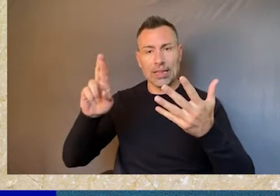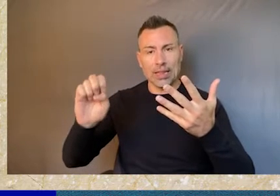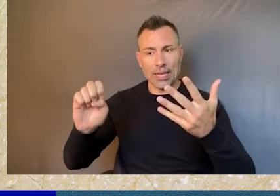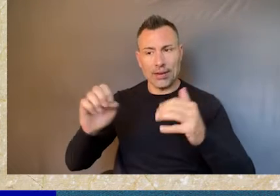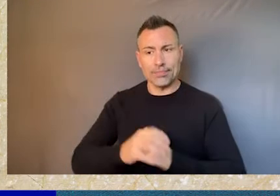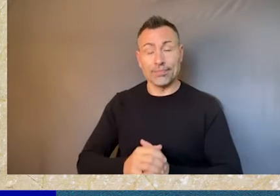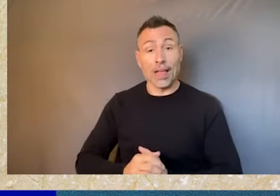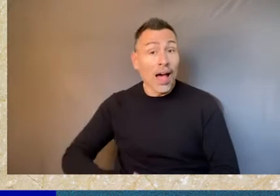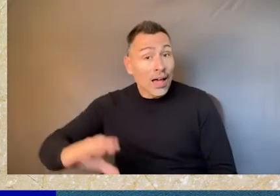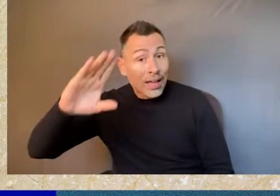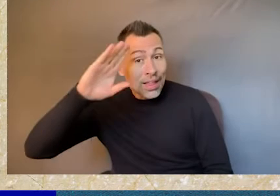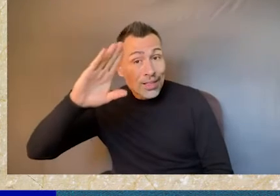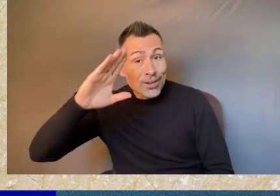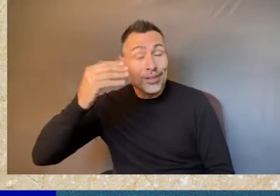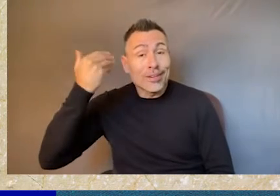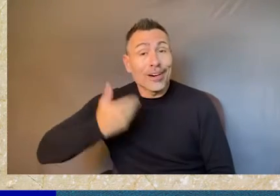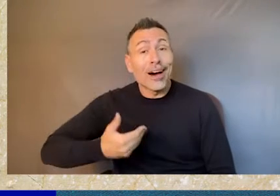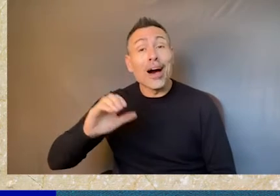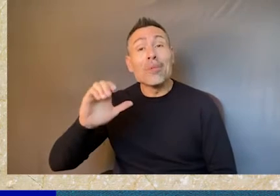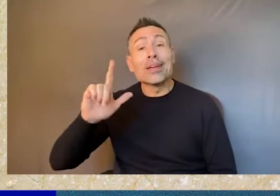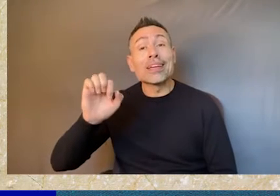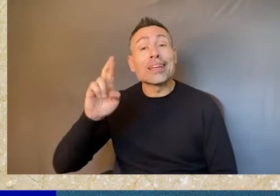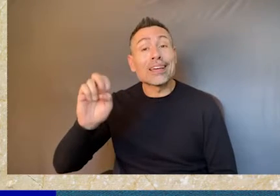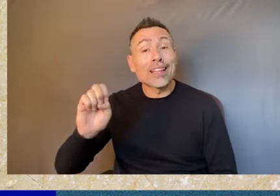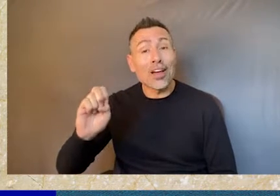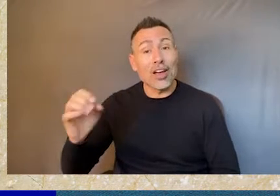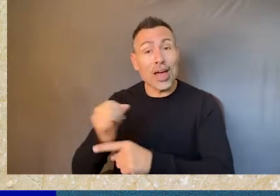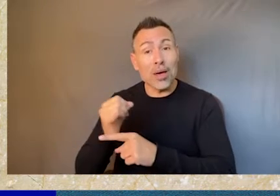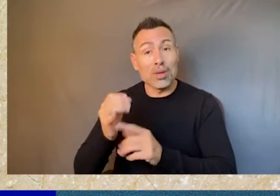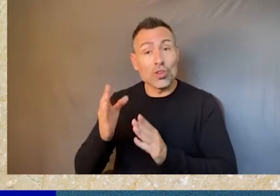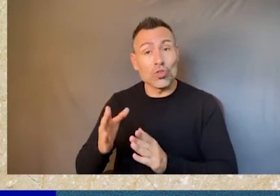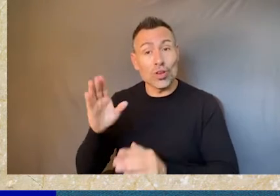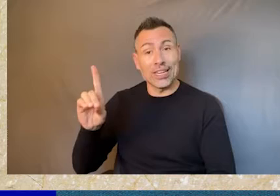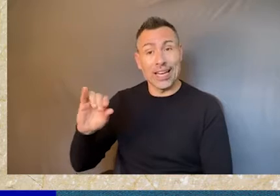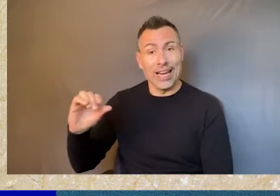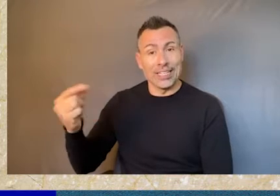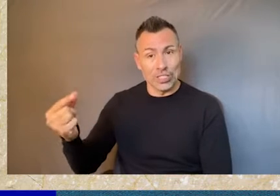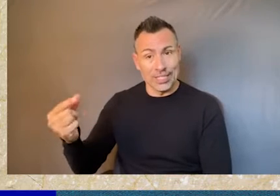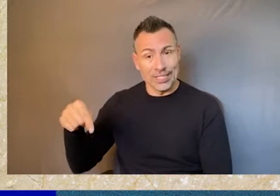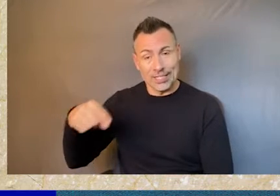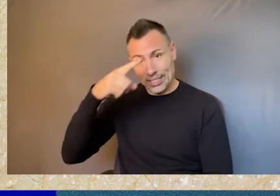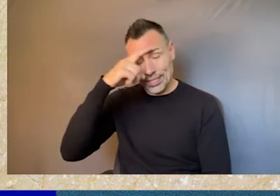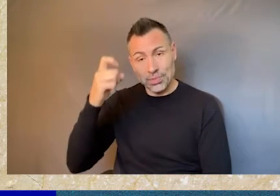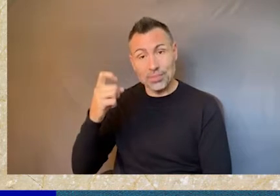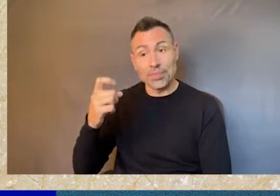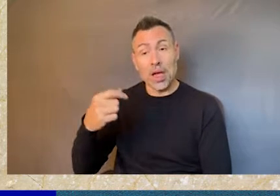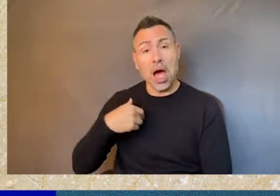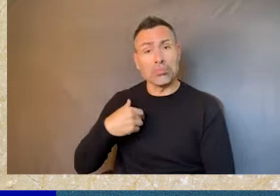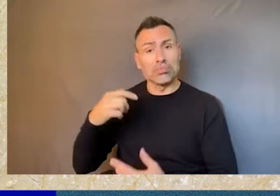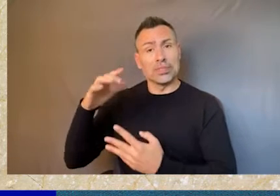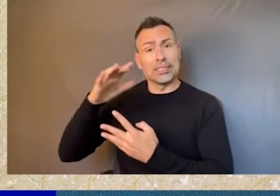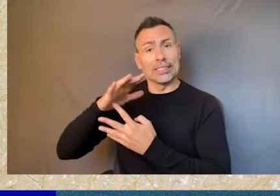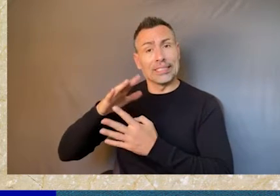Hi everyone, I'm Claire, and I'm an intern at Disability Independence Group this summer. I'm a senior